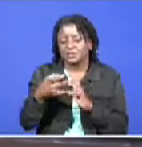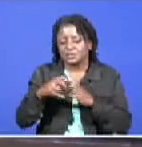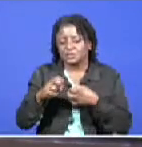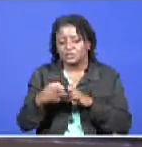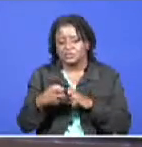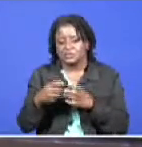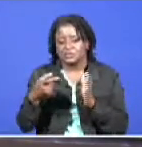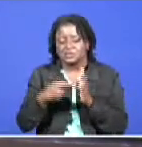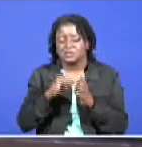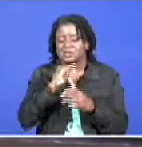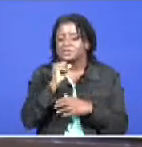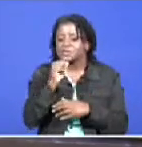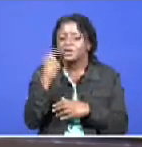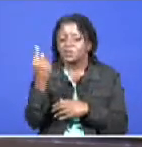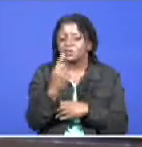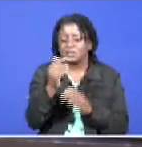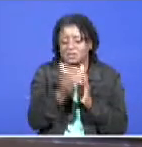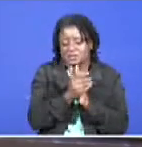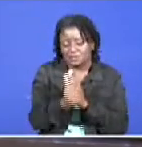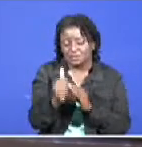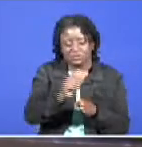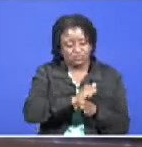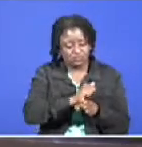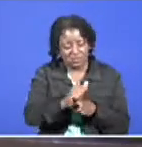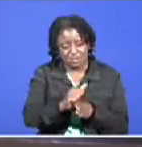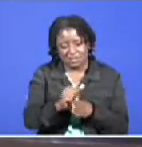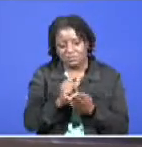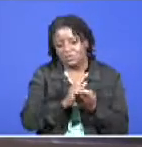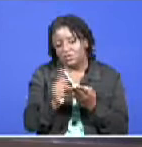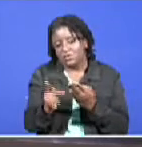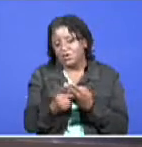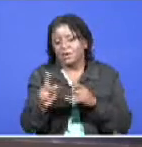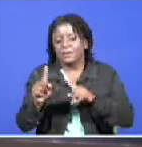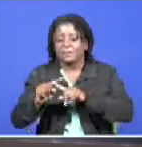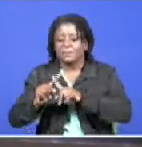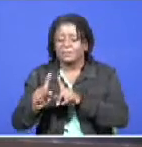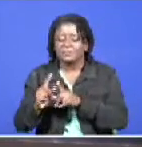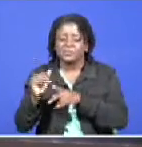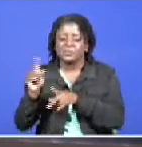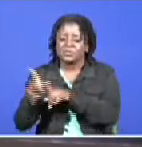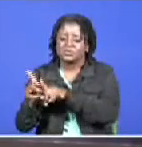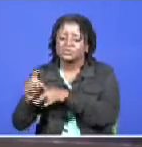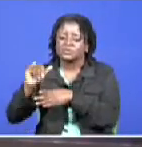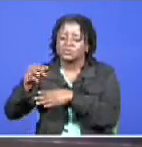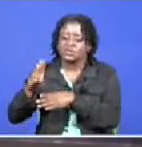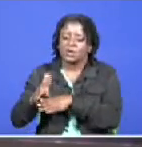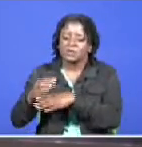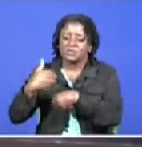only a skills training program, but a job creation program.